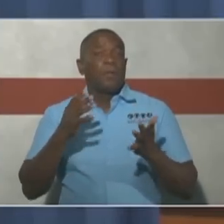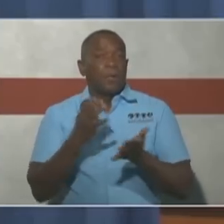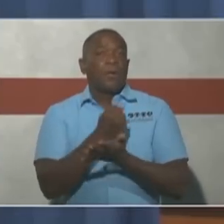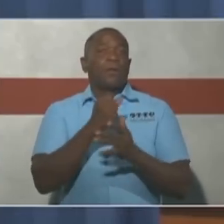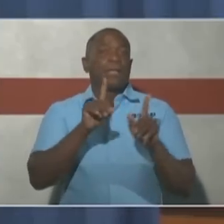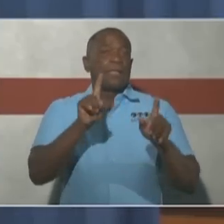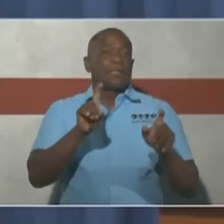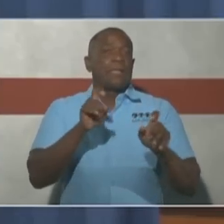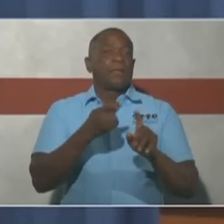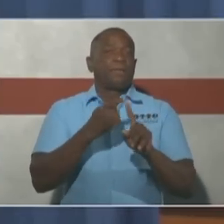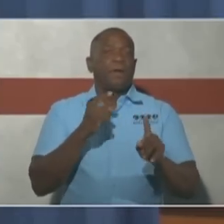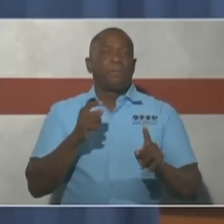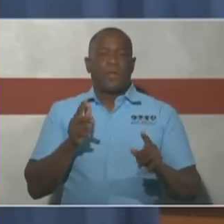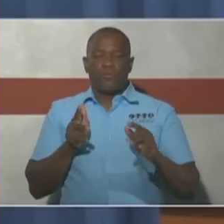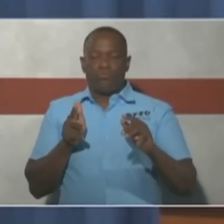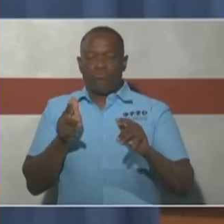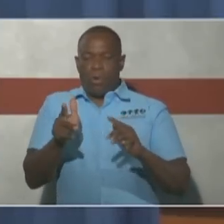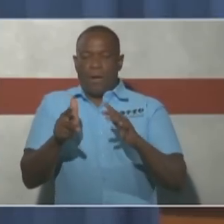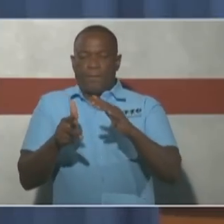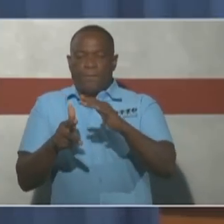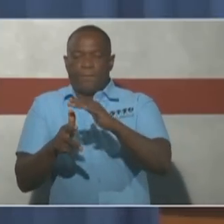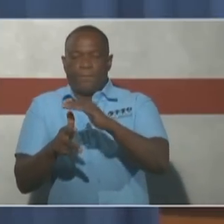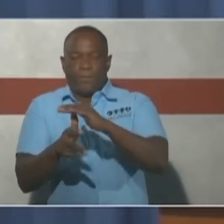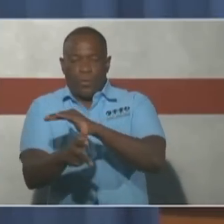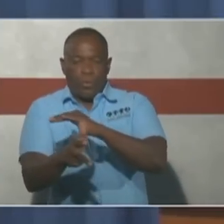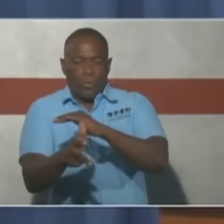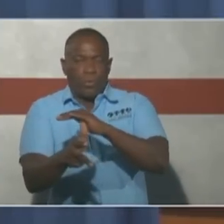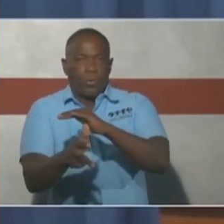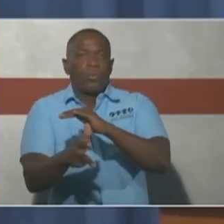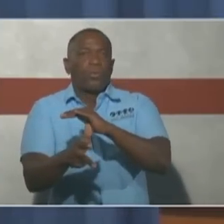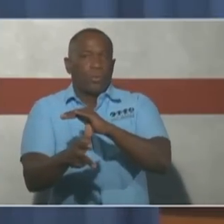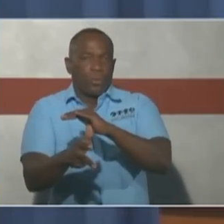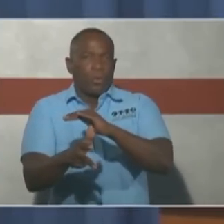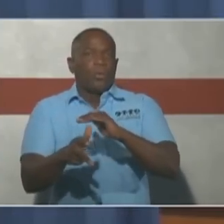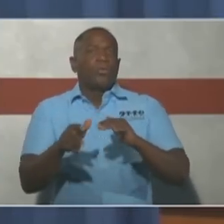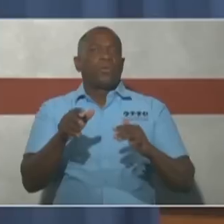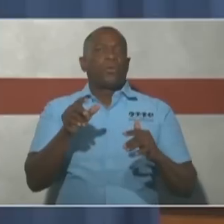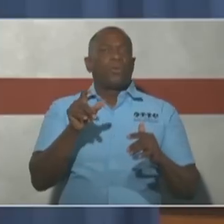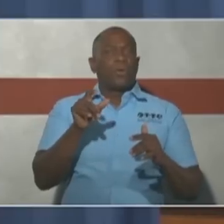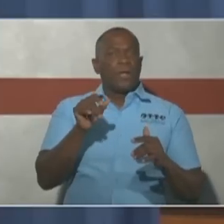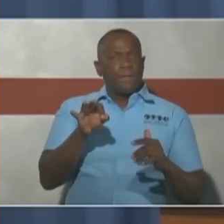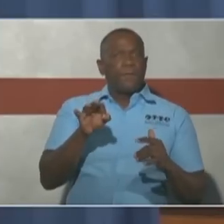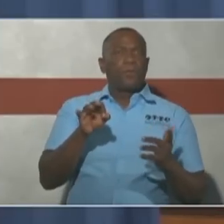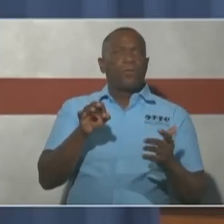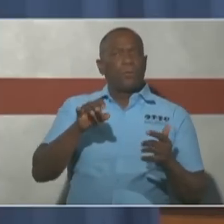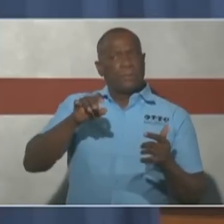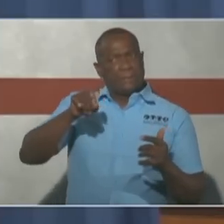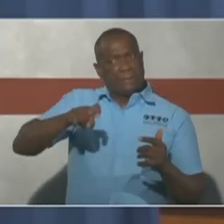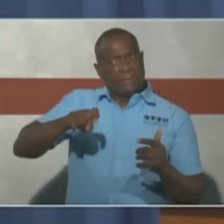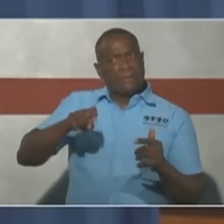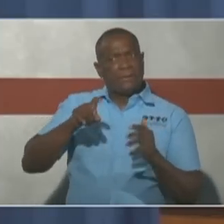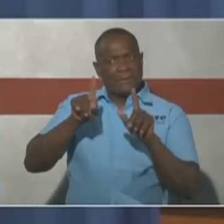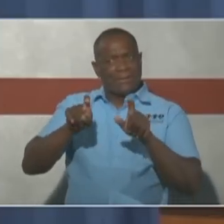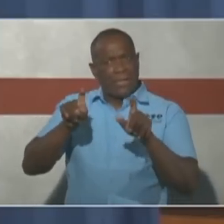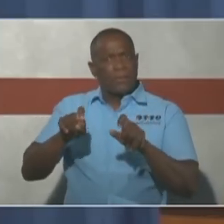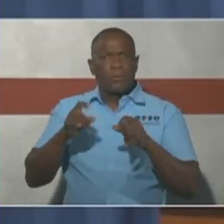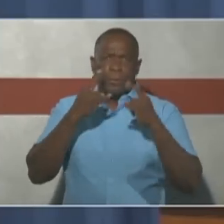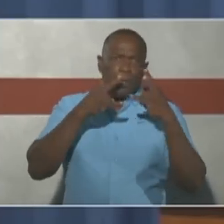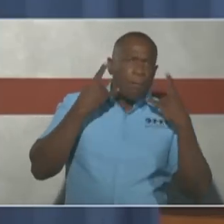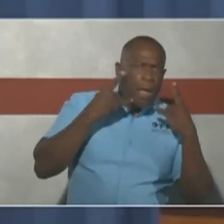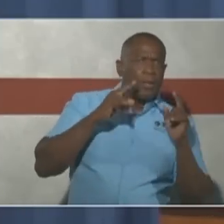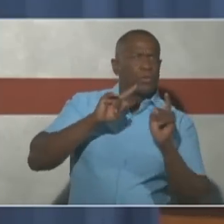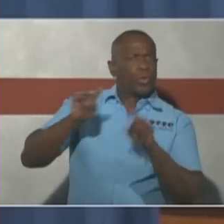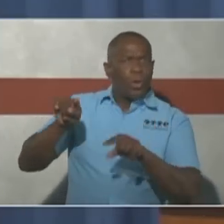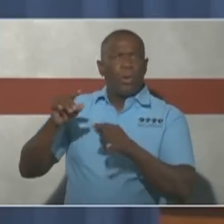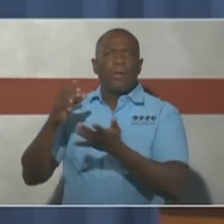So that exit testing criteria. Sure. Is it that a patient, so let's say hypothetically I get COVID, after 5 days, am I